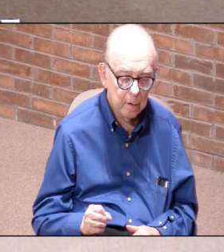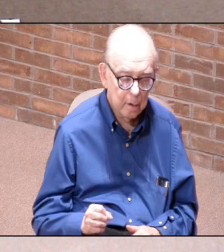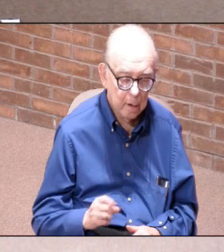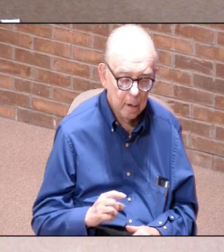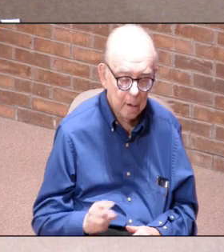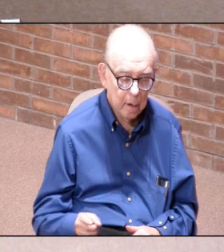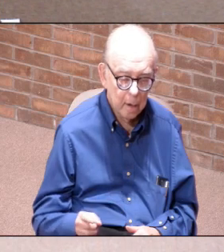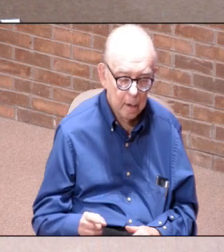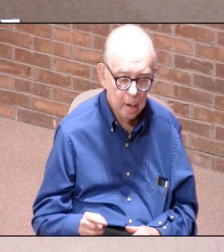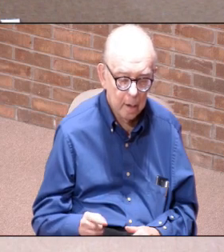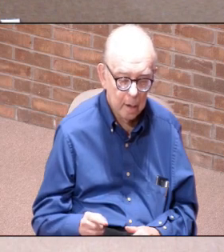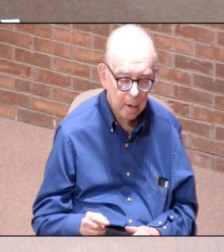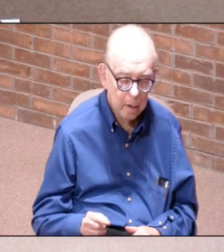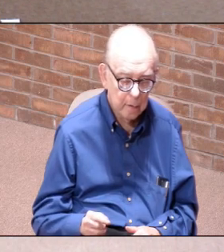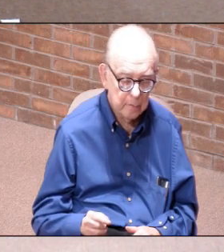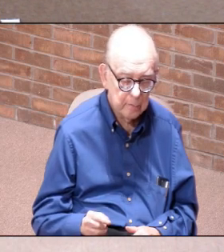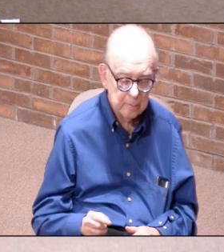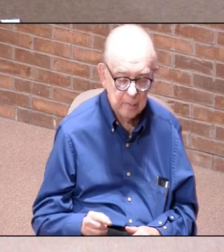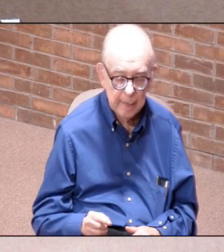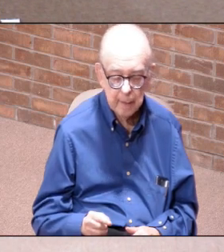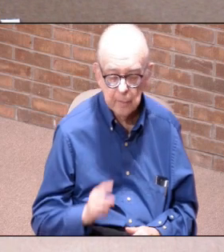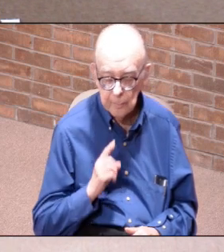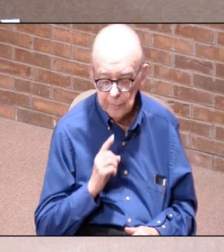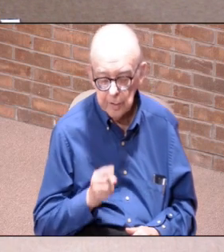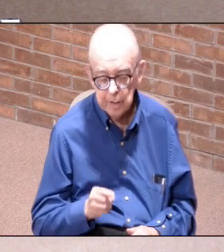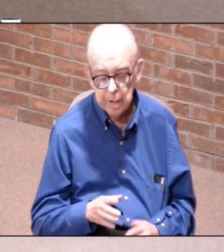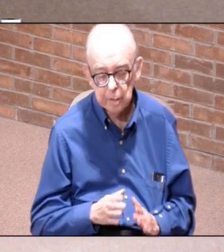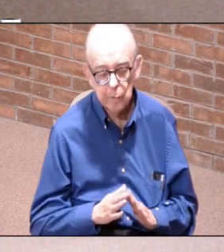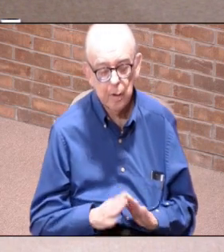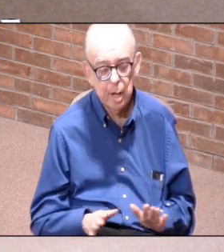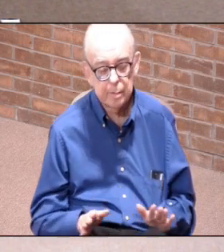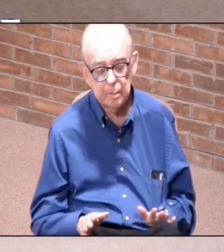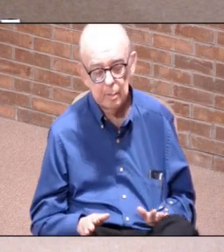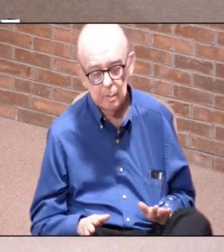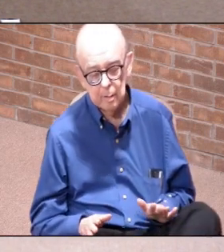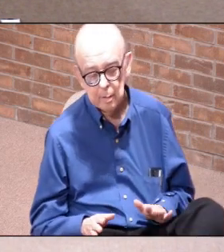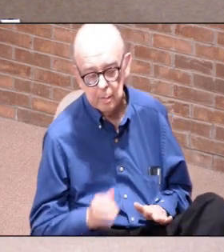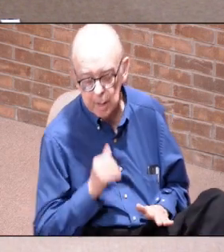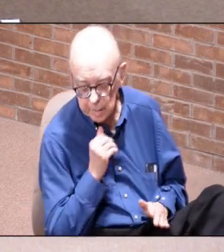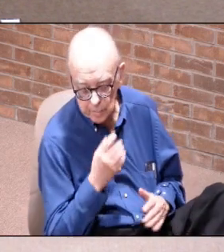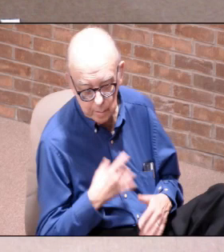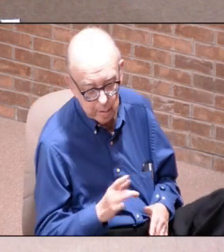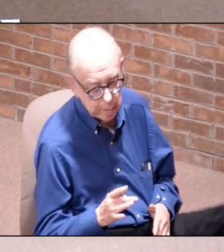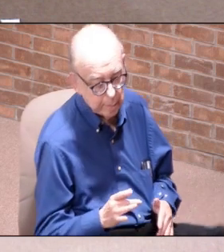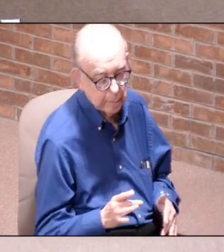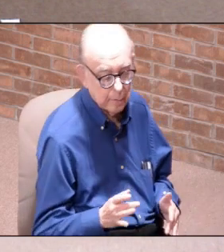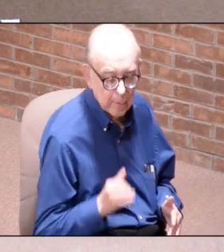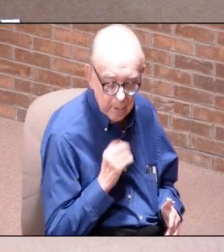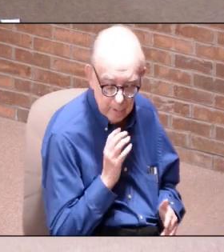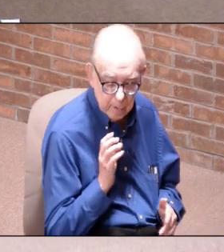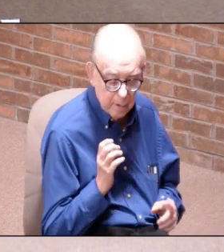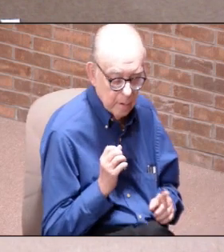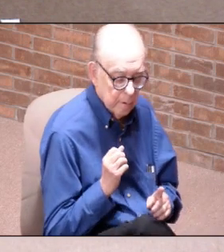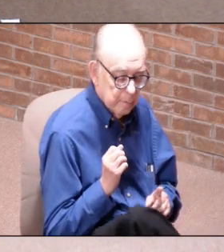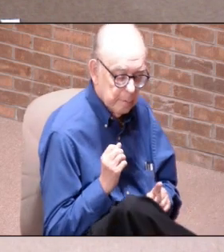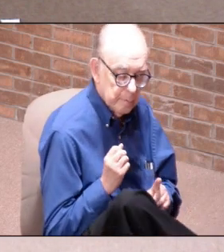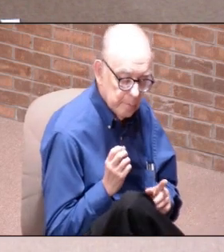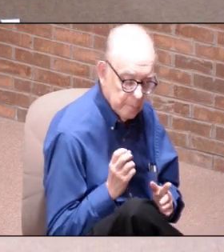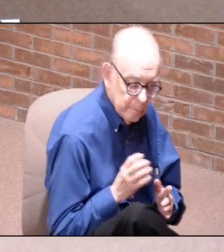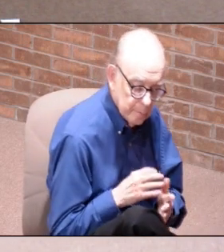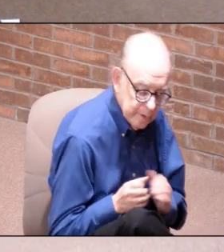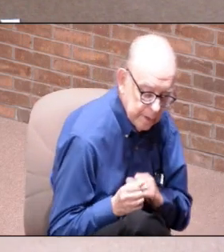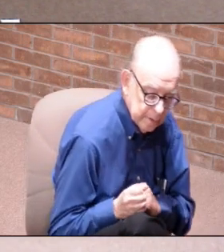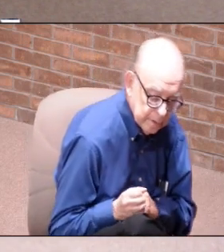They are very docile. They don't harm anybody. They aren't vicious to mankind.